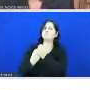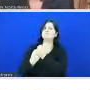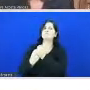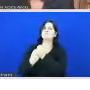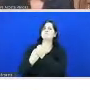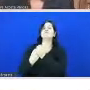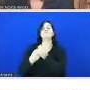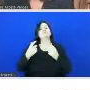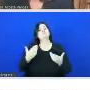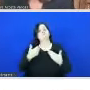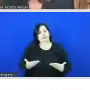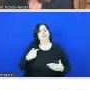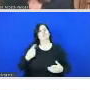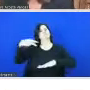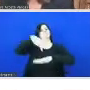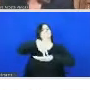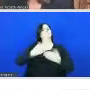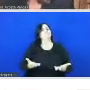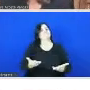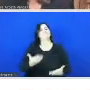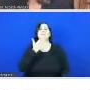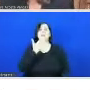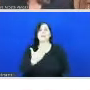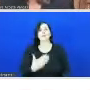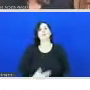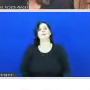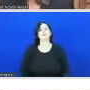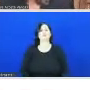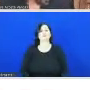Thank you so much. And can I now ask that same question to Charlotte, please?